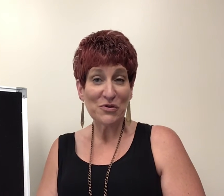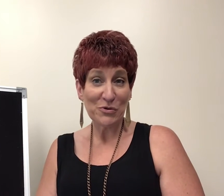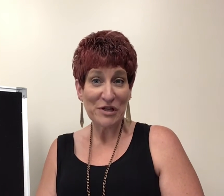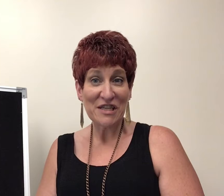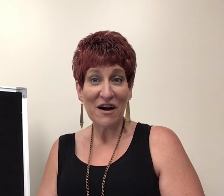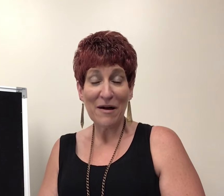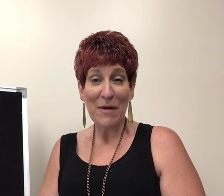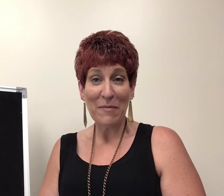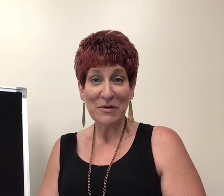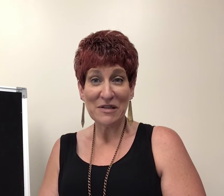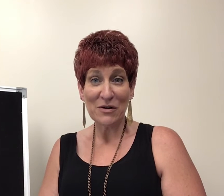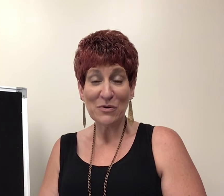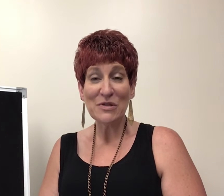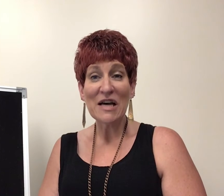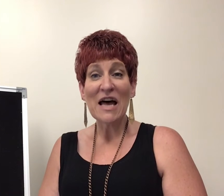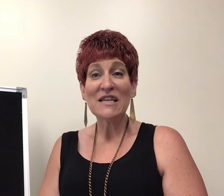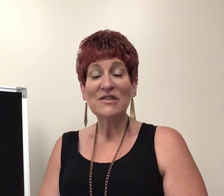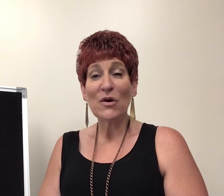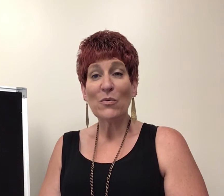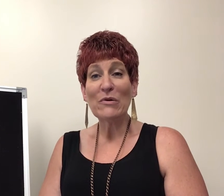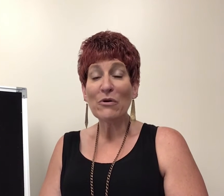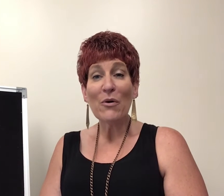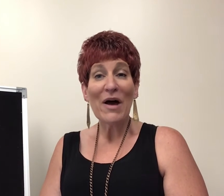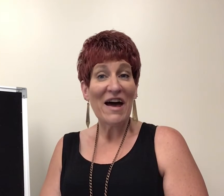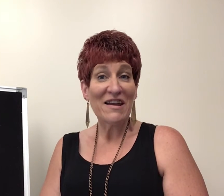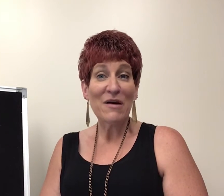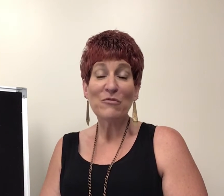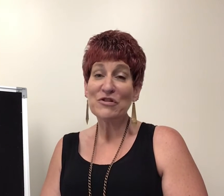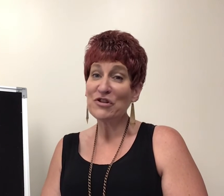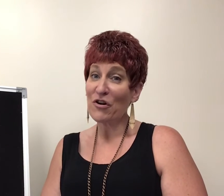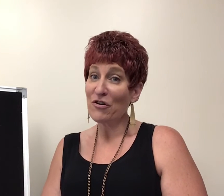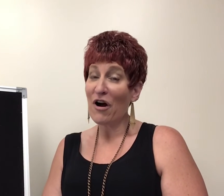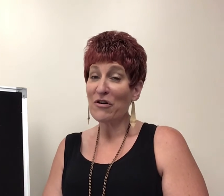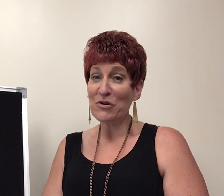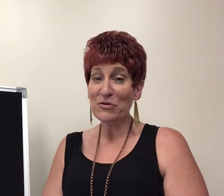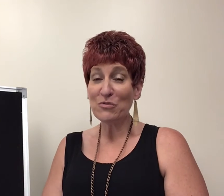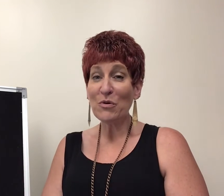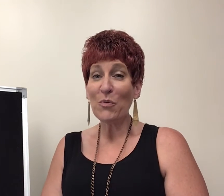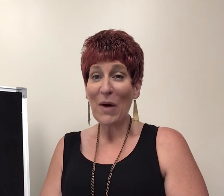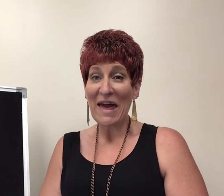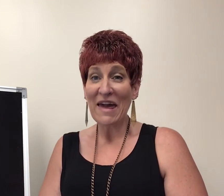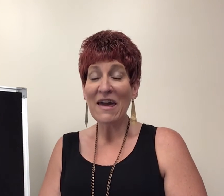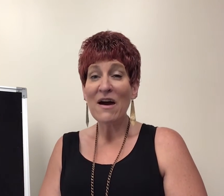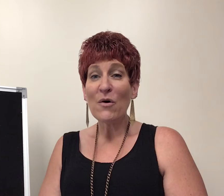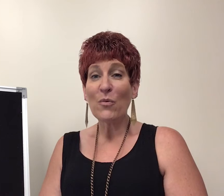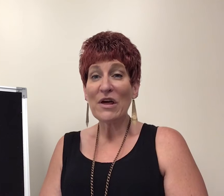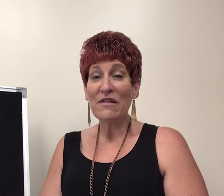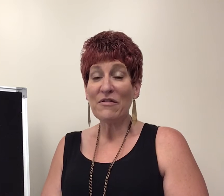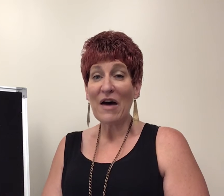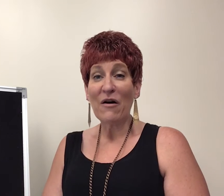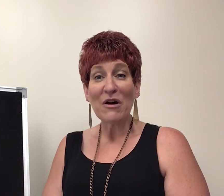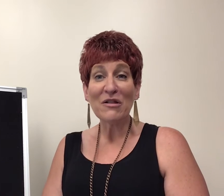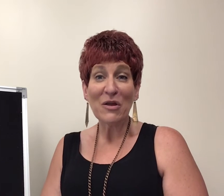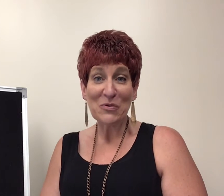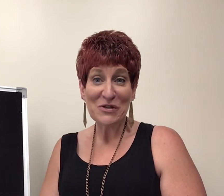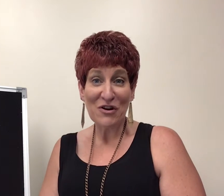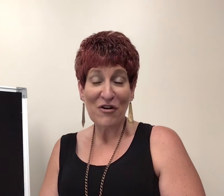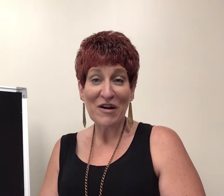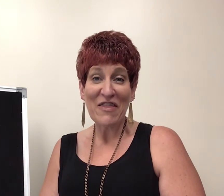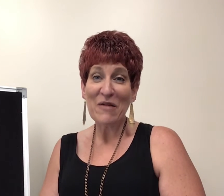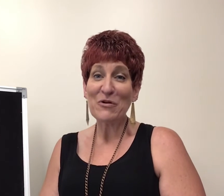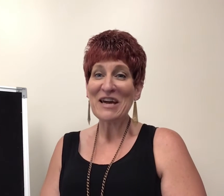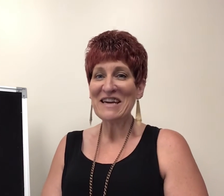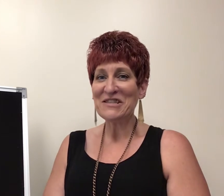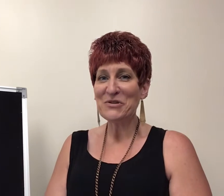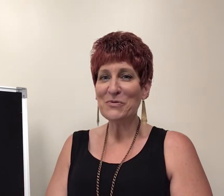cultural Storytime episodes. So we will go ahead and we'll start our usual way with our hello